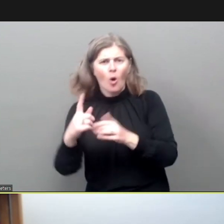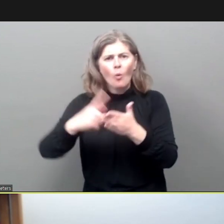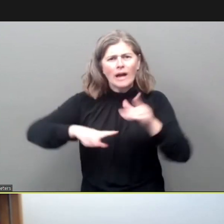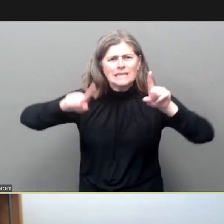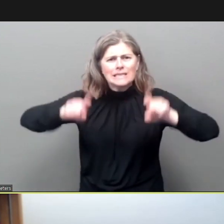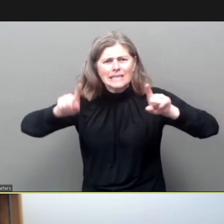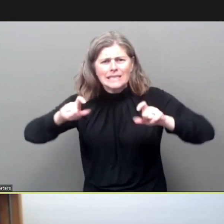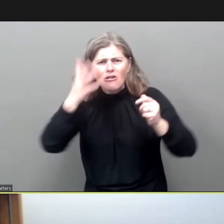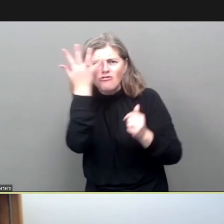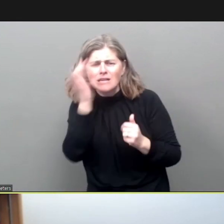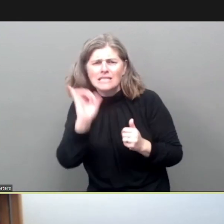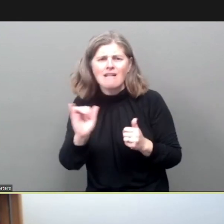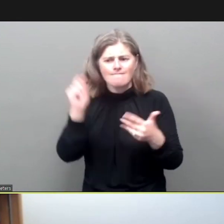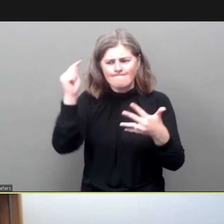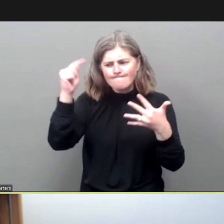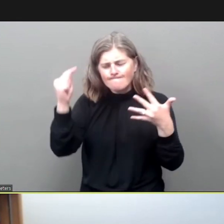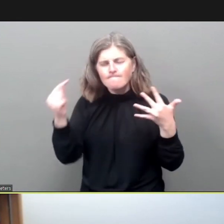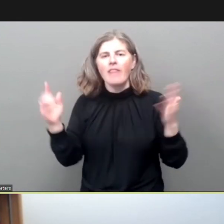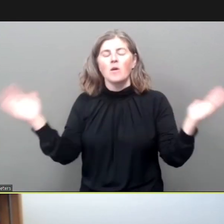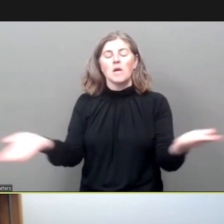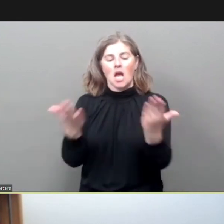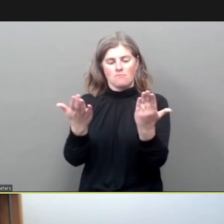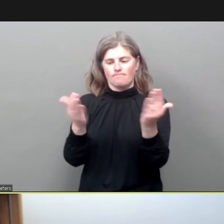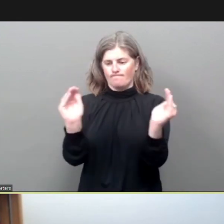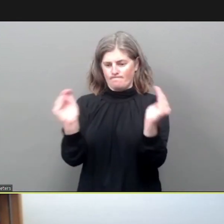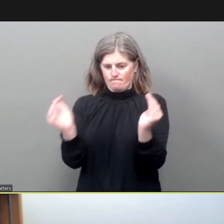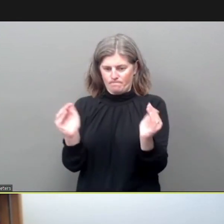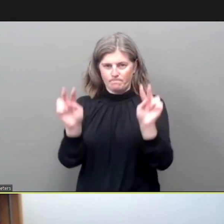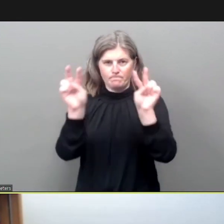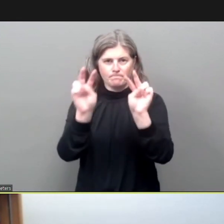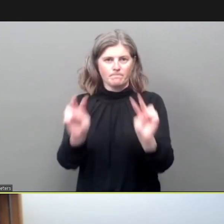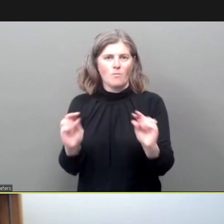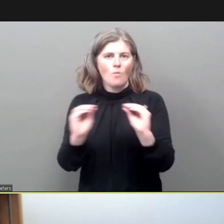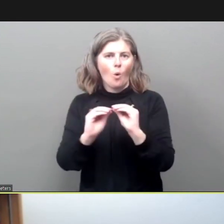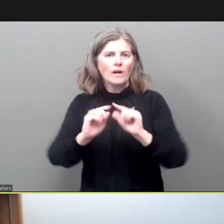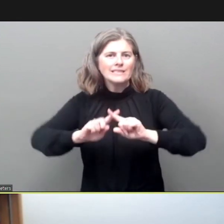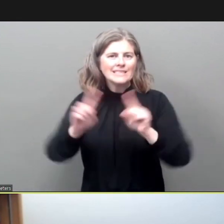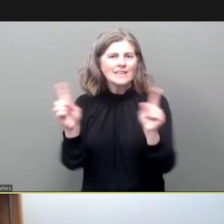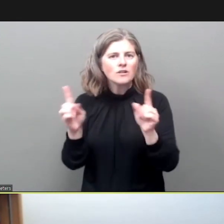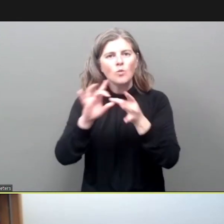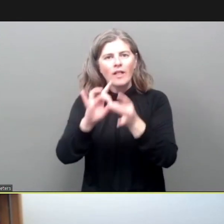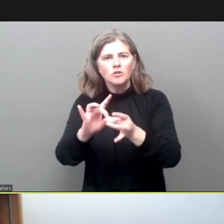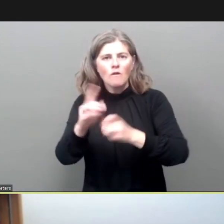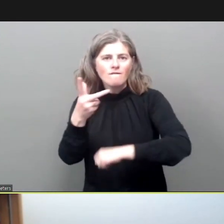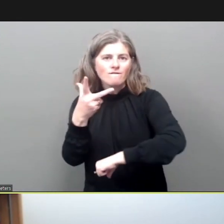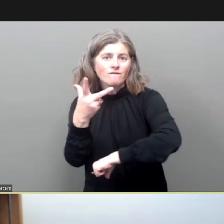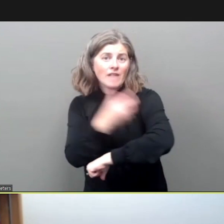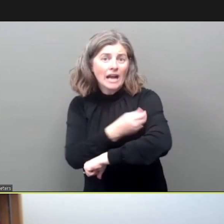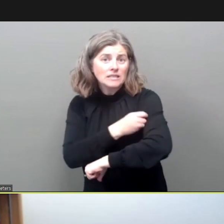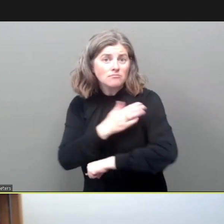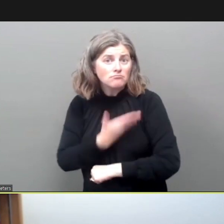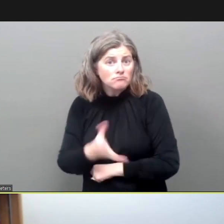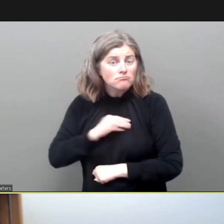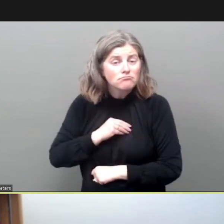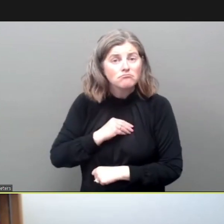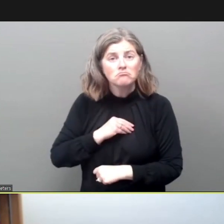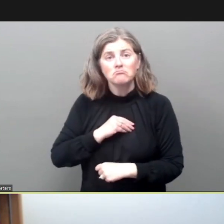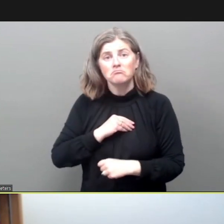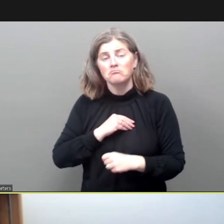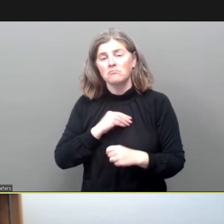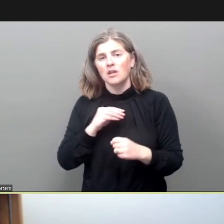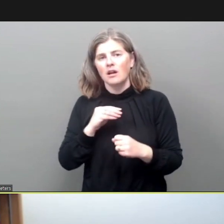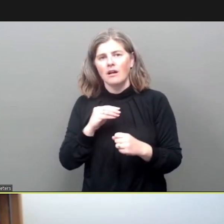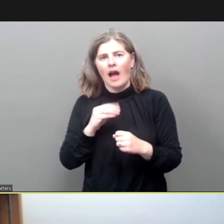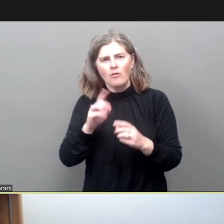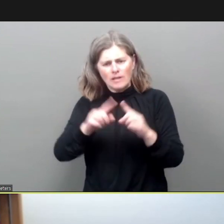done, and then you can look at that difference in vaccine uptake as well, and zone